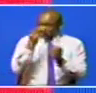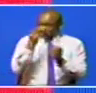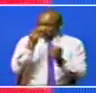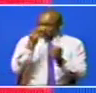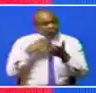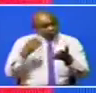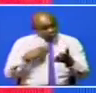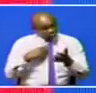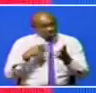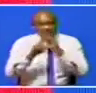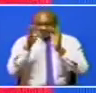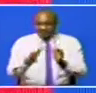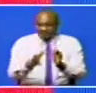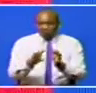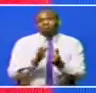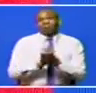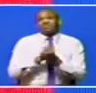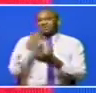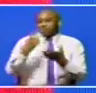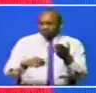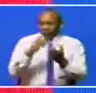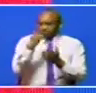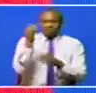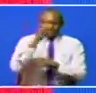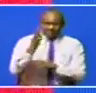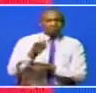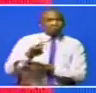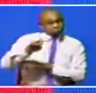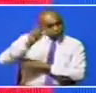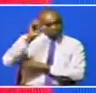27%. Balala has projected a 20% rise in arrivals this year.